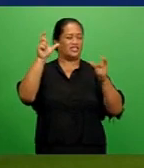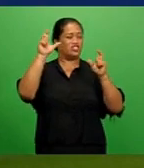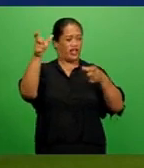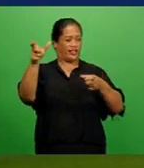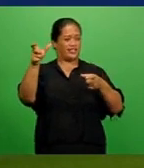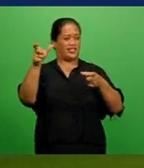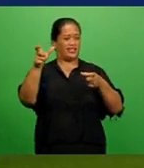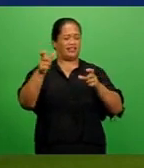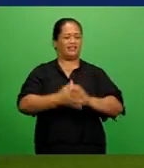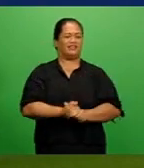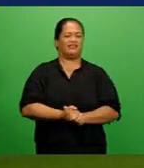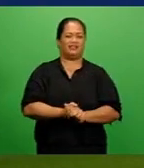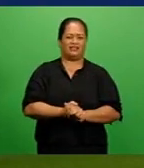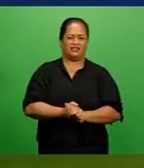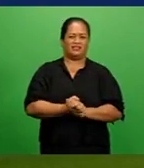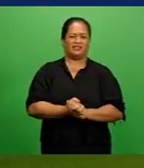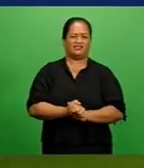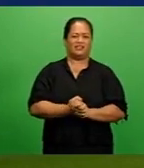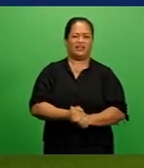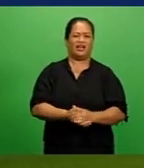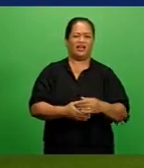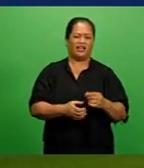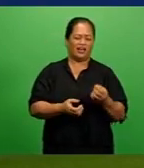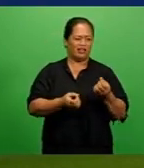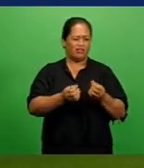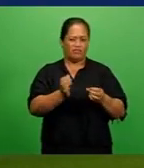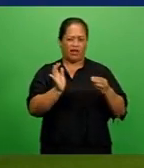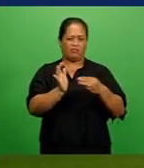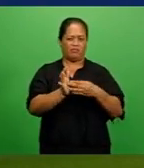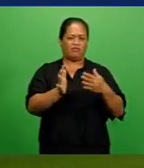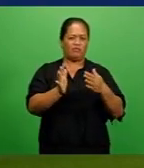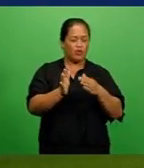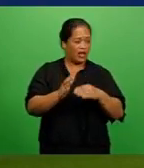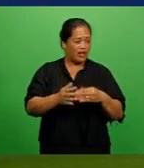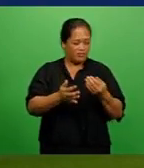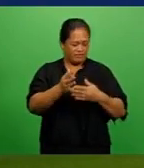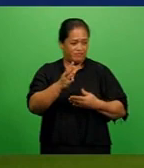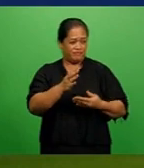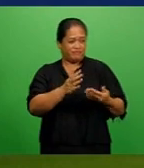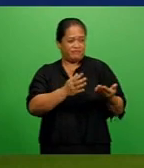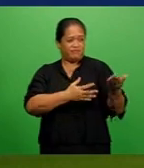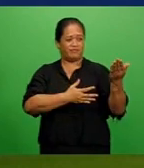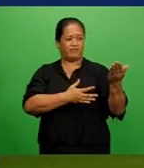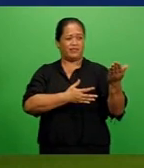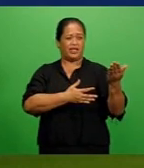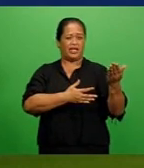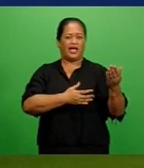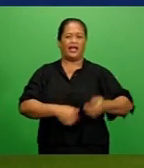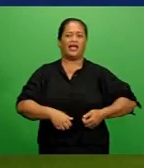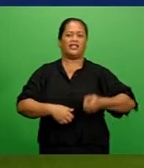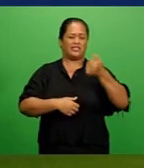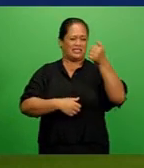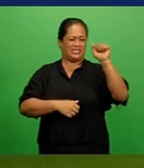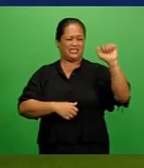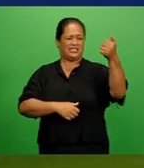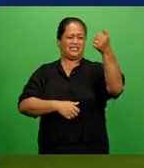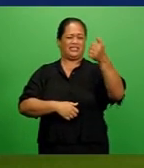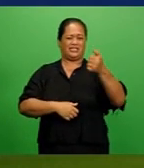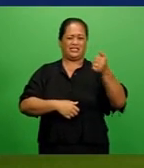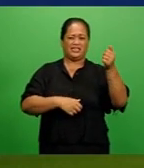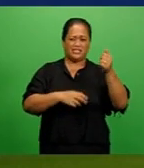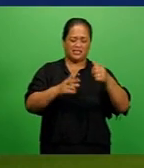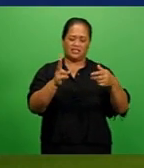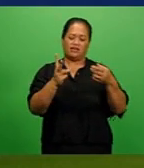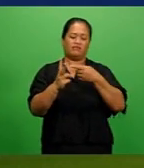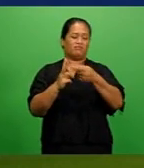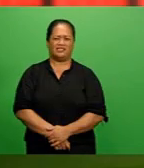draw sees Villa move up to 5th on the table, level on points with 6th placed Chelsea, with both sides now a point